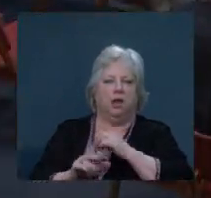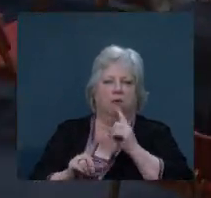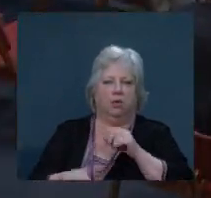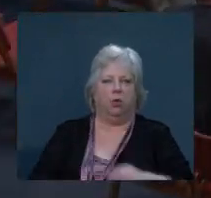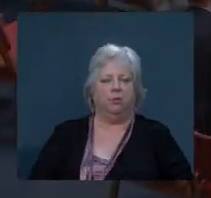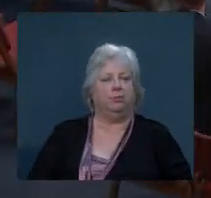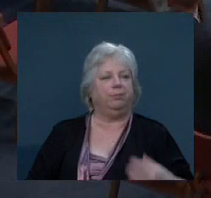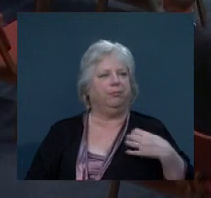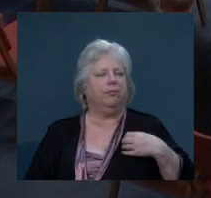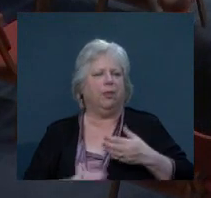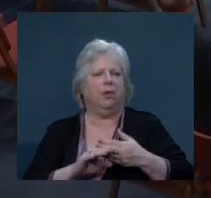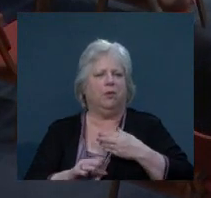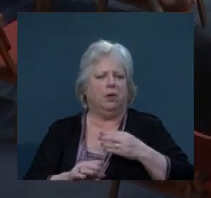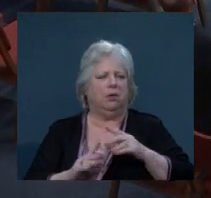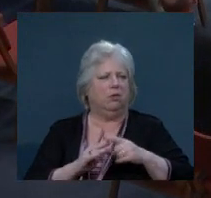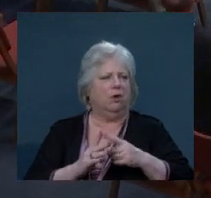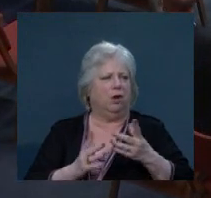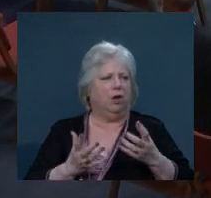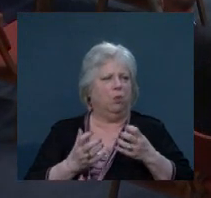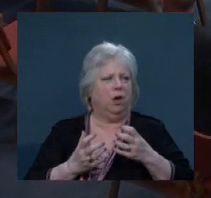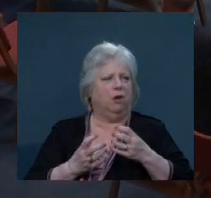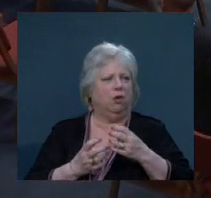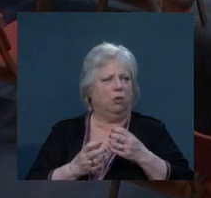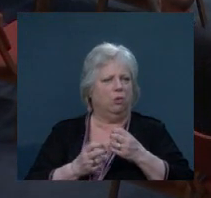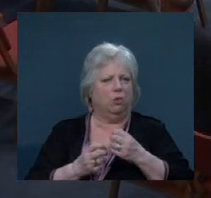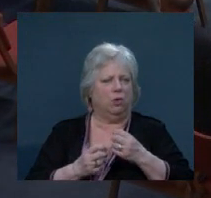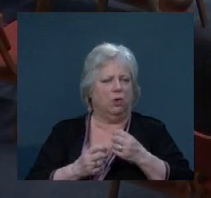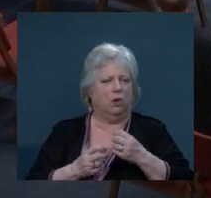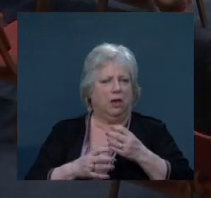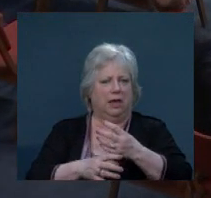Before we start, are you wanting to rescue these police reports?